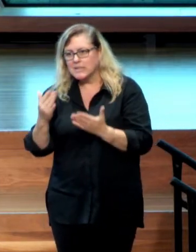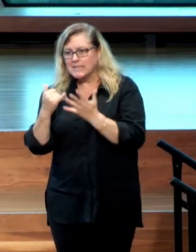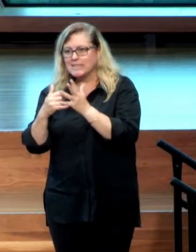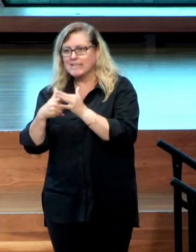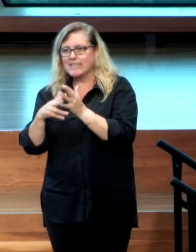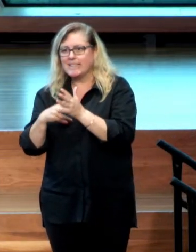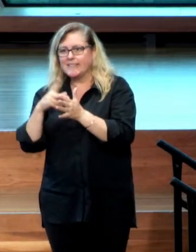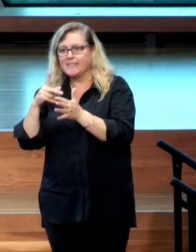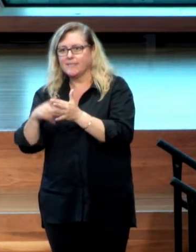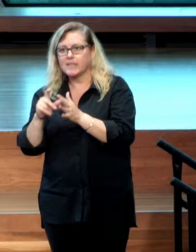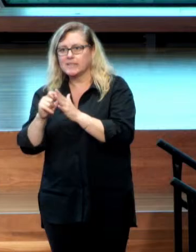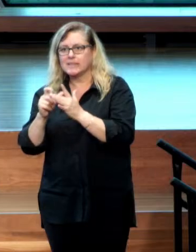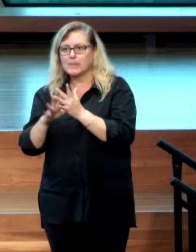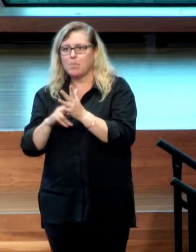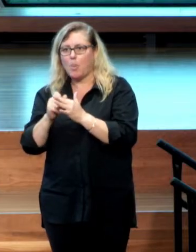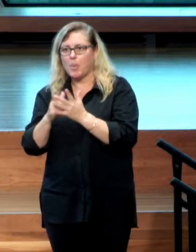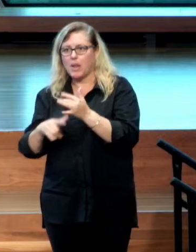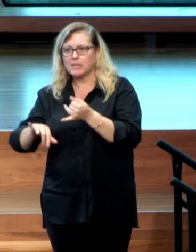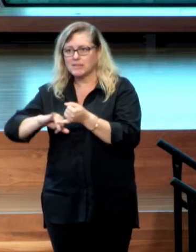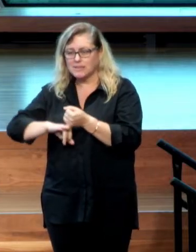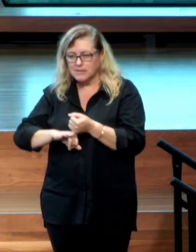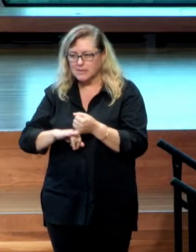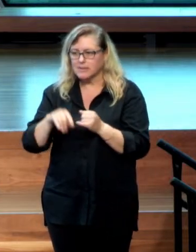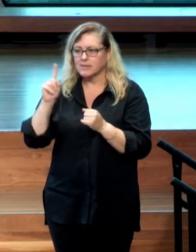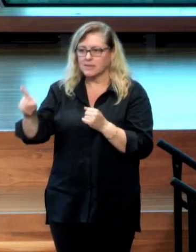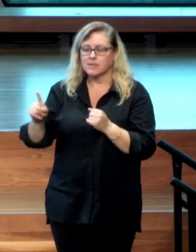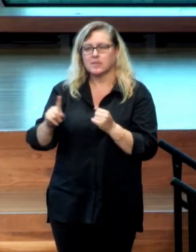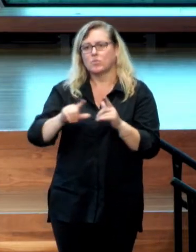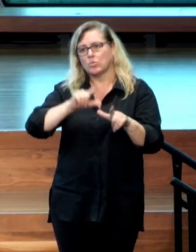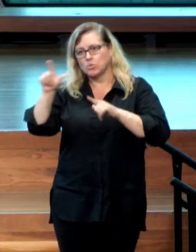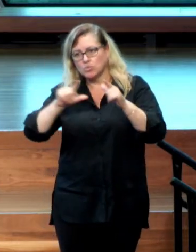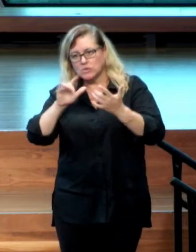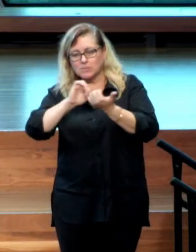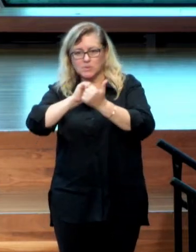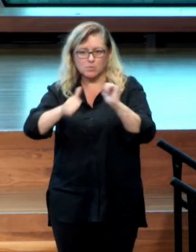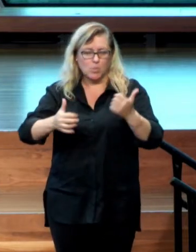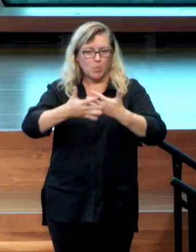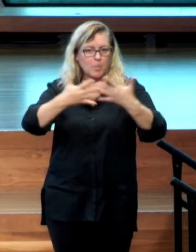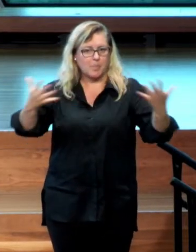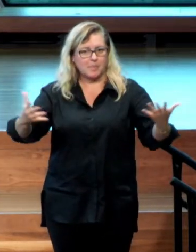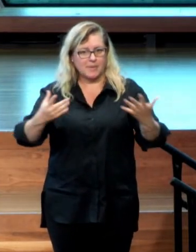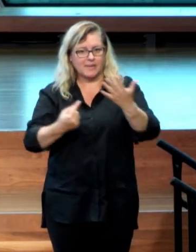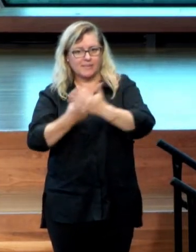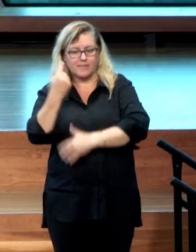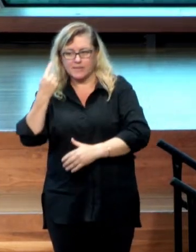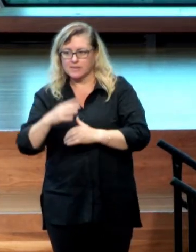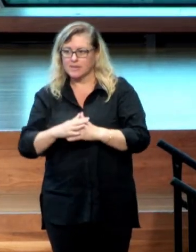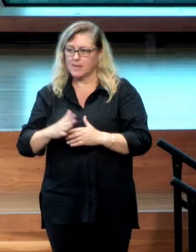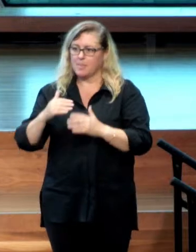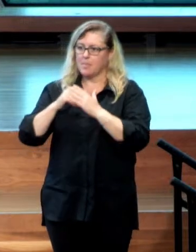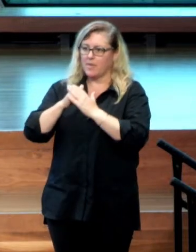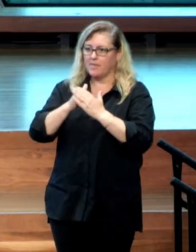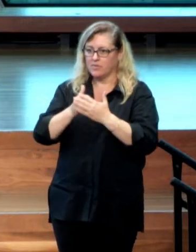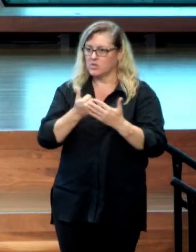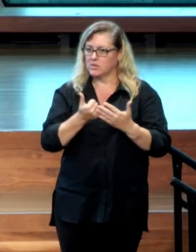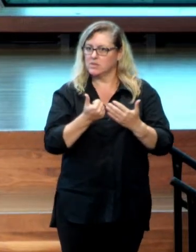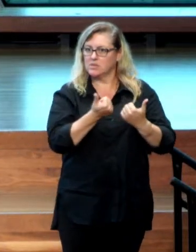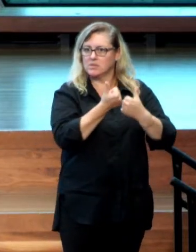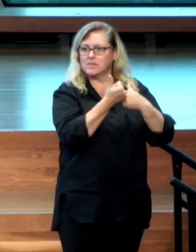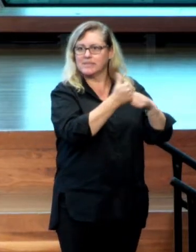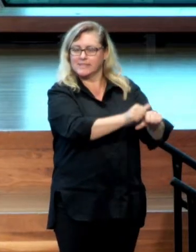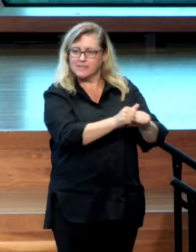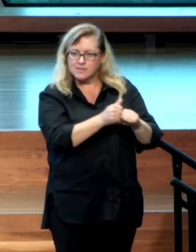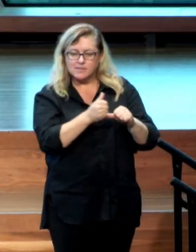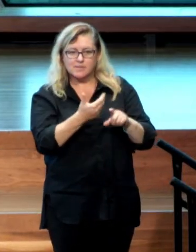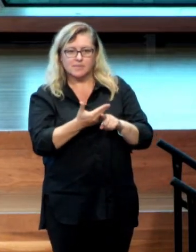Demopoulos, Minister for Creative Industries, Tourism, Sport and Major Events. My friend and noble defender of the arts, former